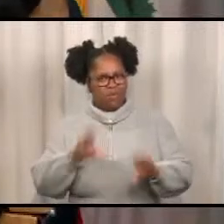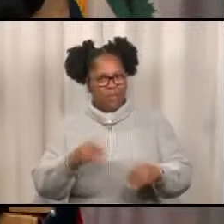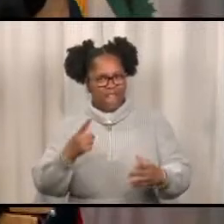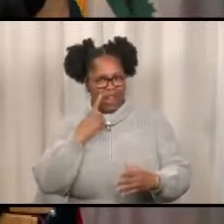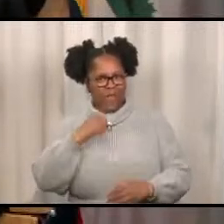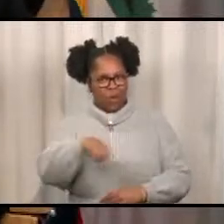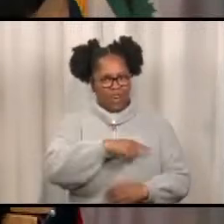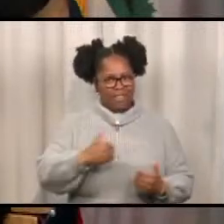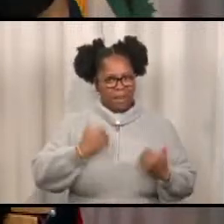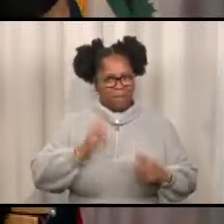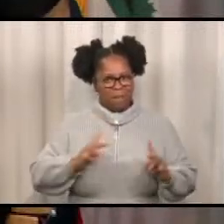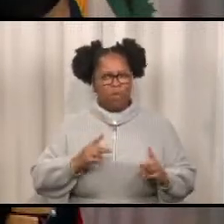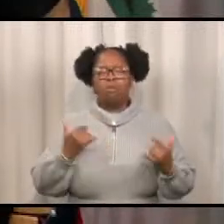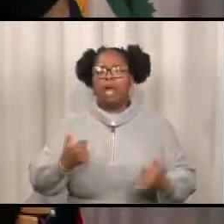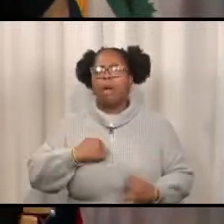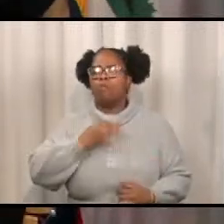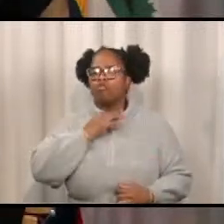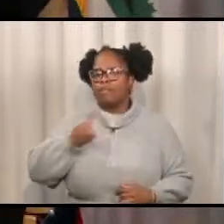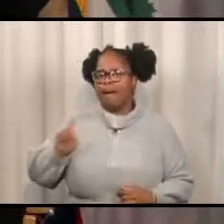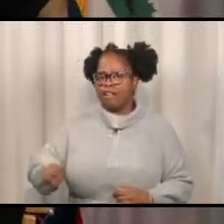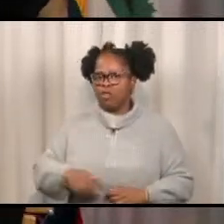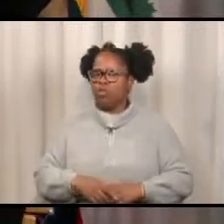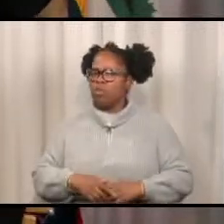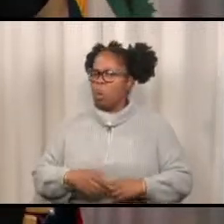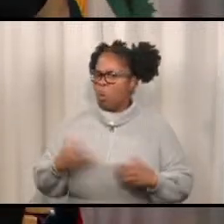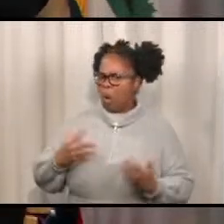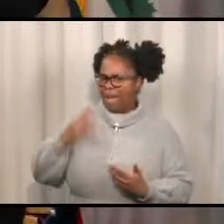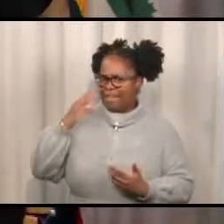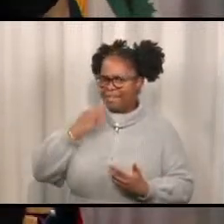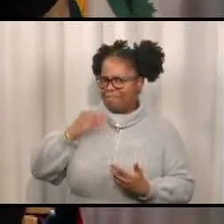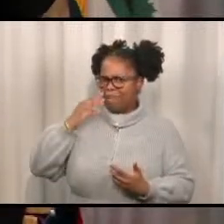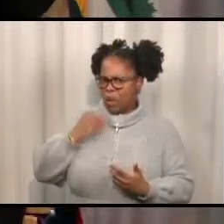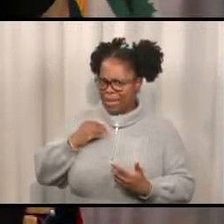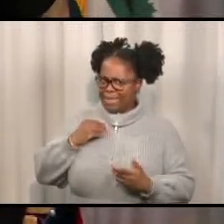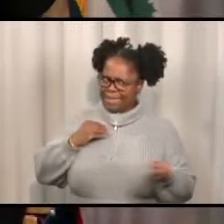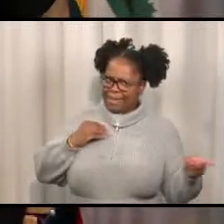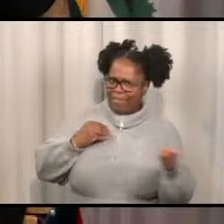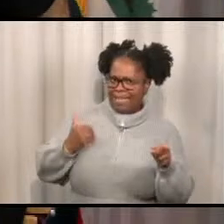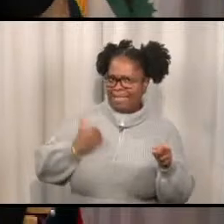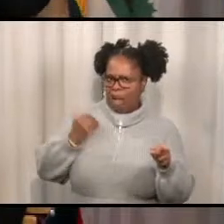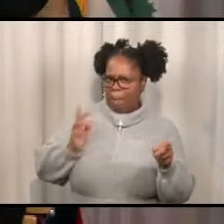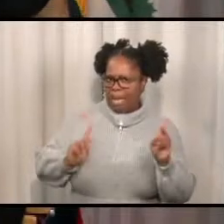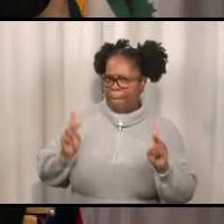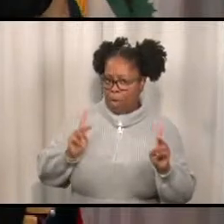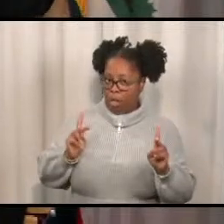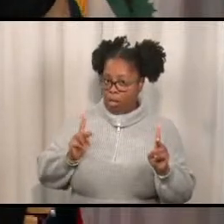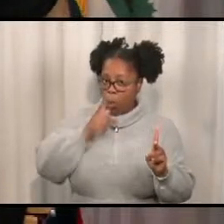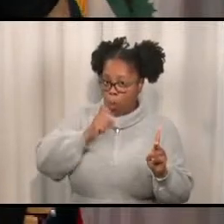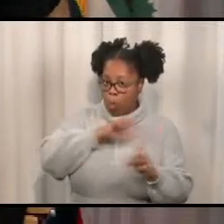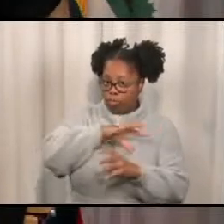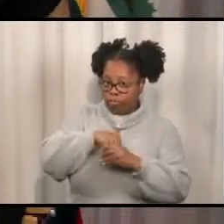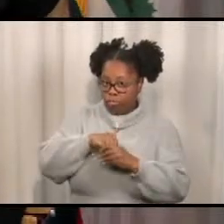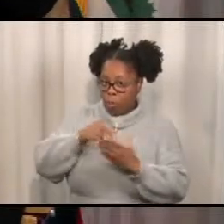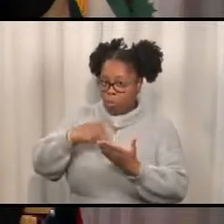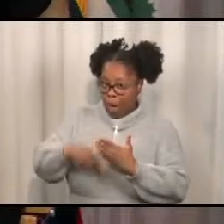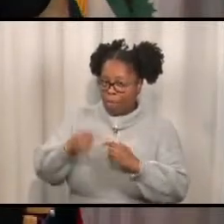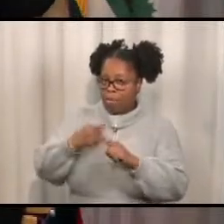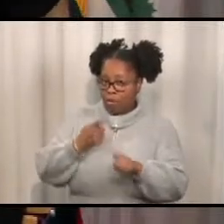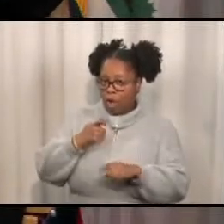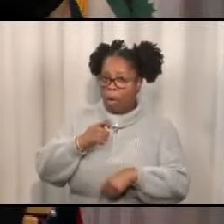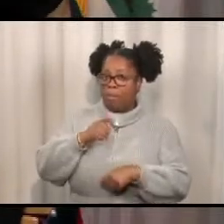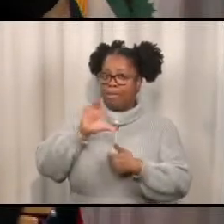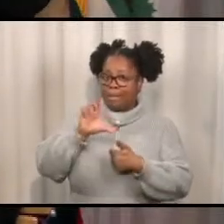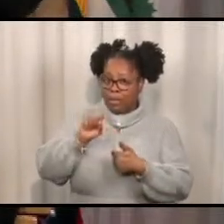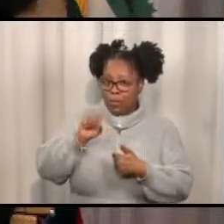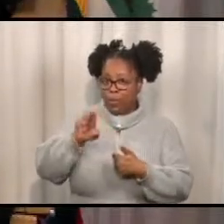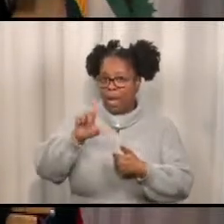So I would ask you, what experiences do you think that these young people may, that are coming through this program from Long Beach State, from